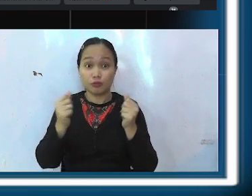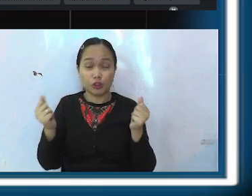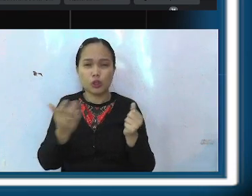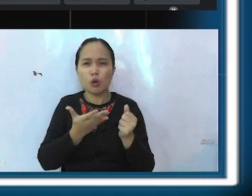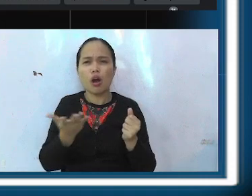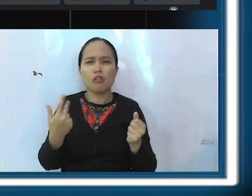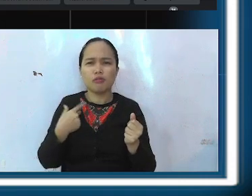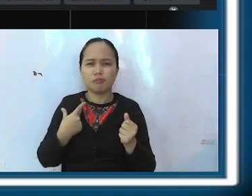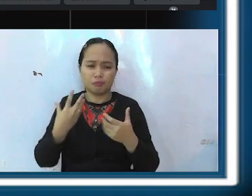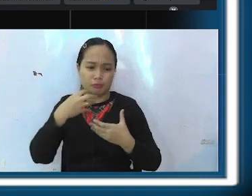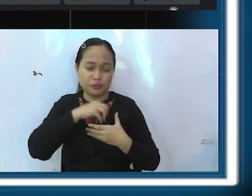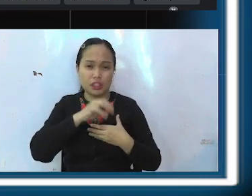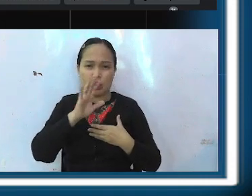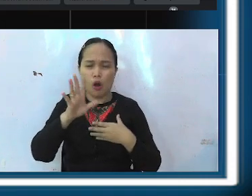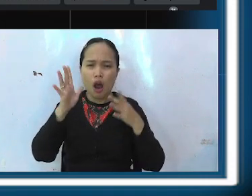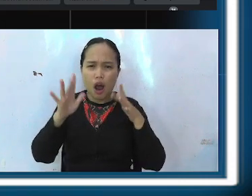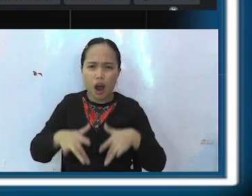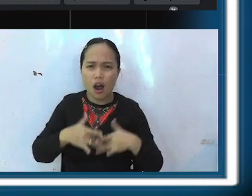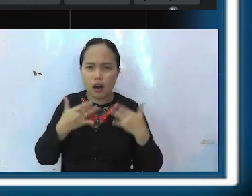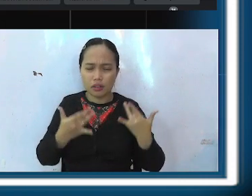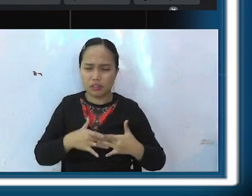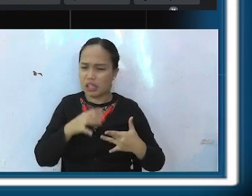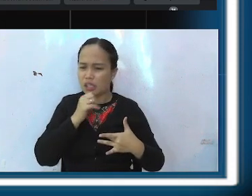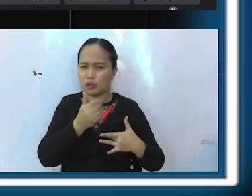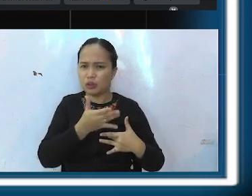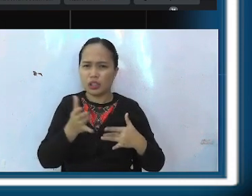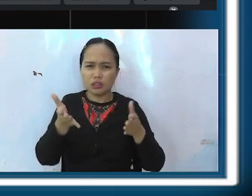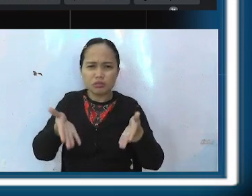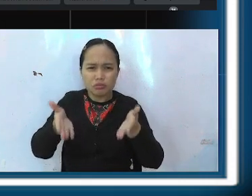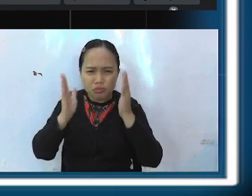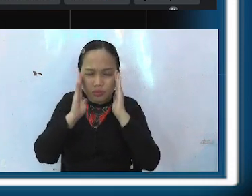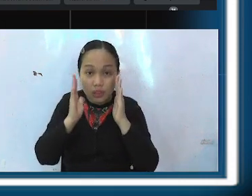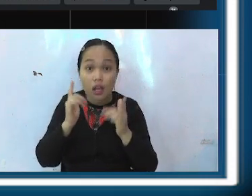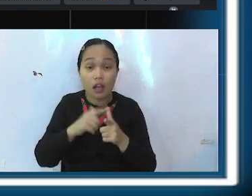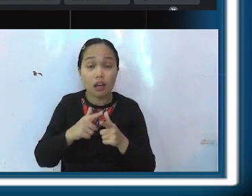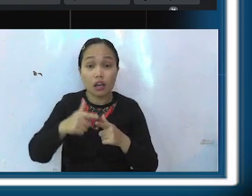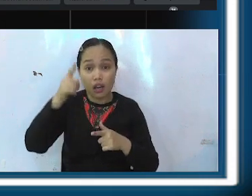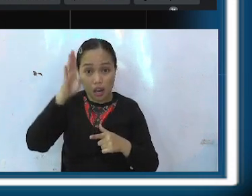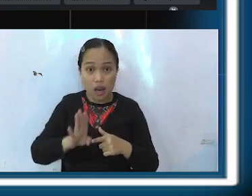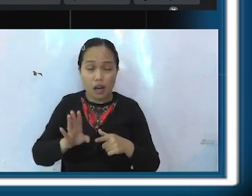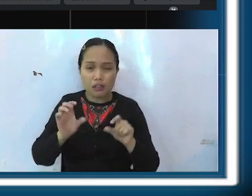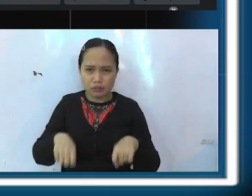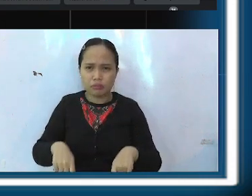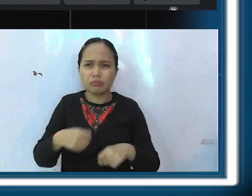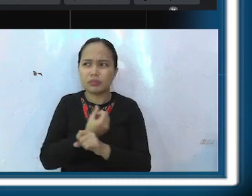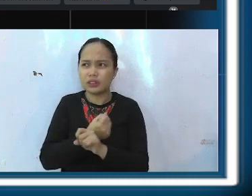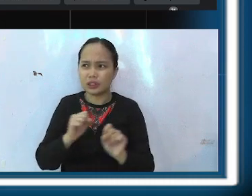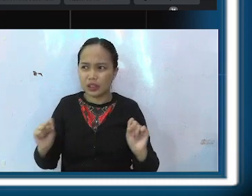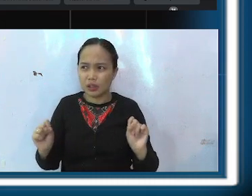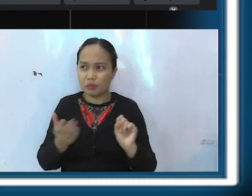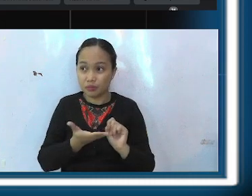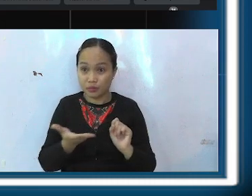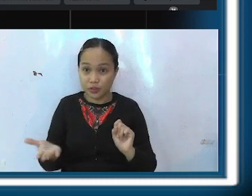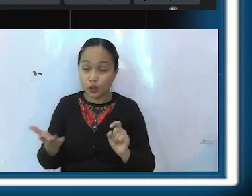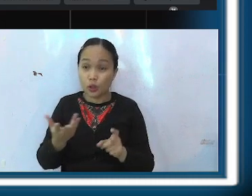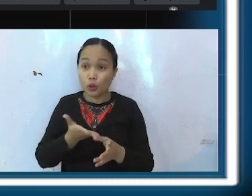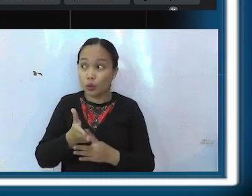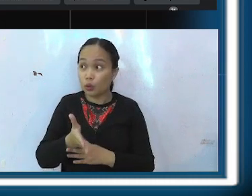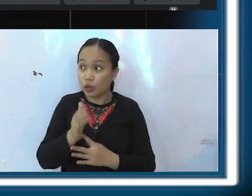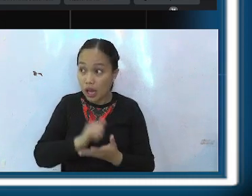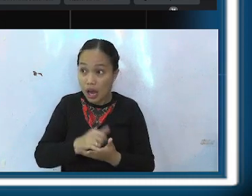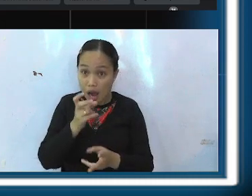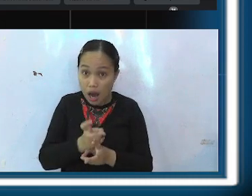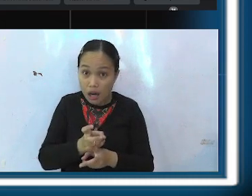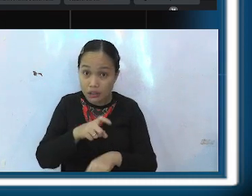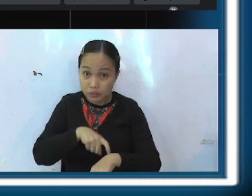and you're single-minded, and you're not sidetracked, God will deliver you. Yeah. God will deliver you through your hard times. He'll deliver you